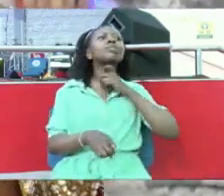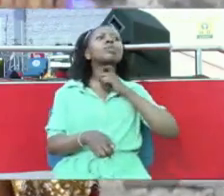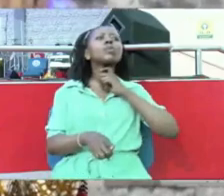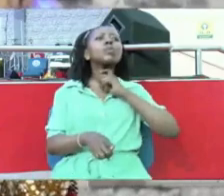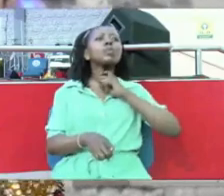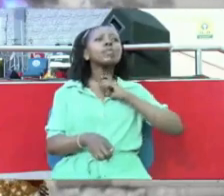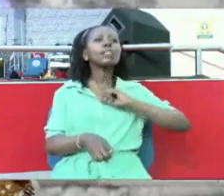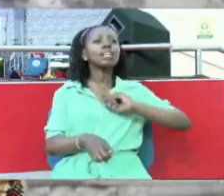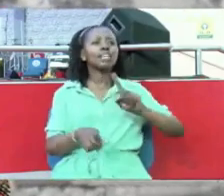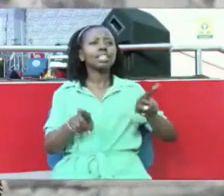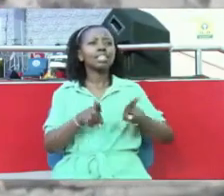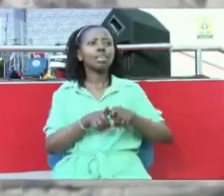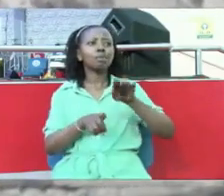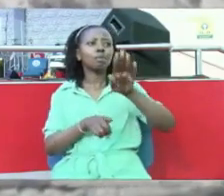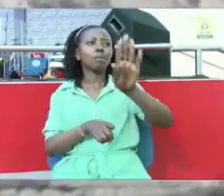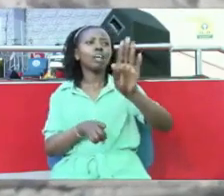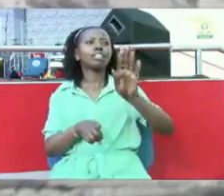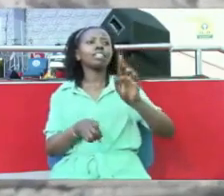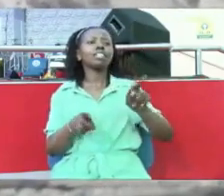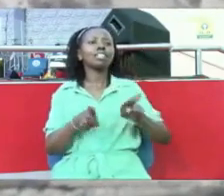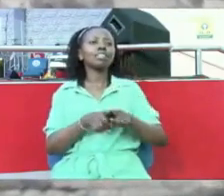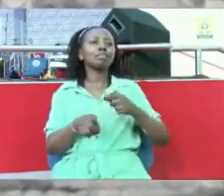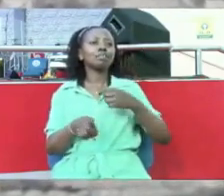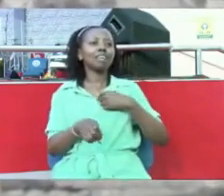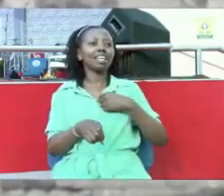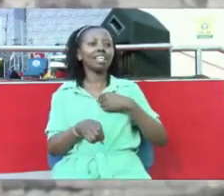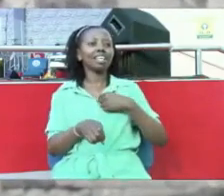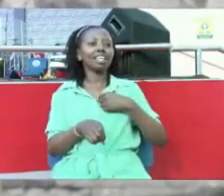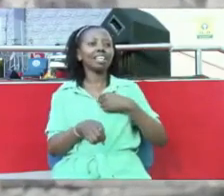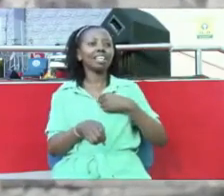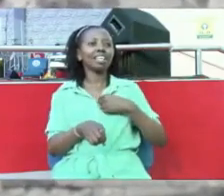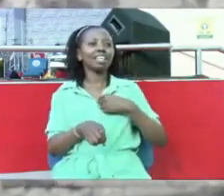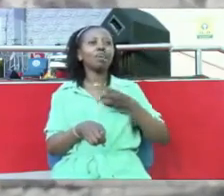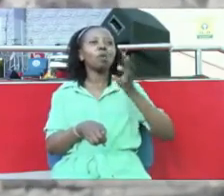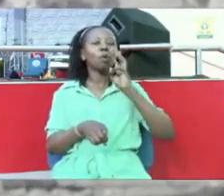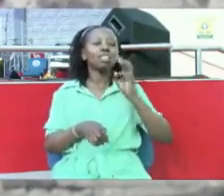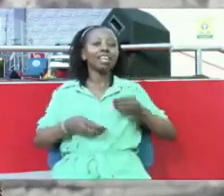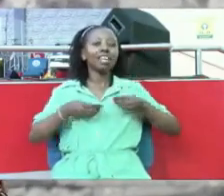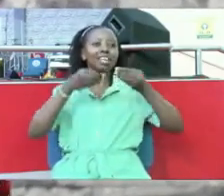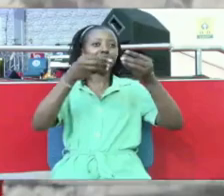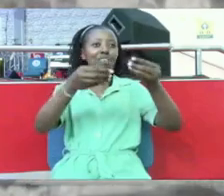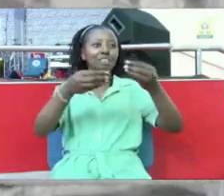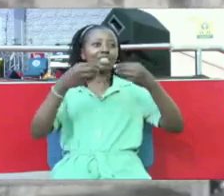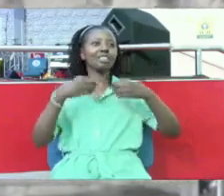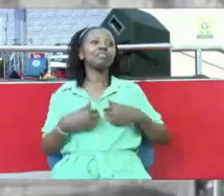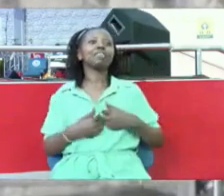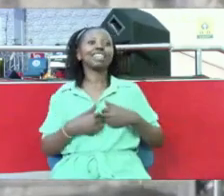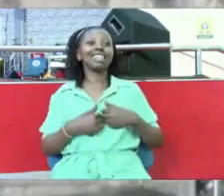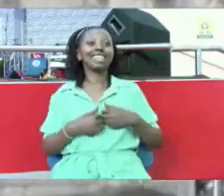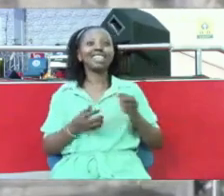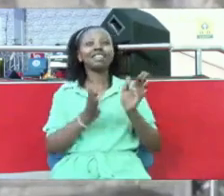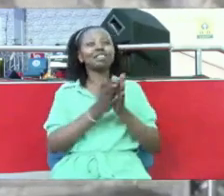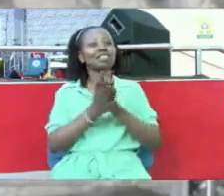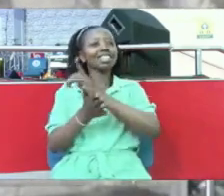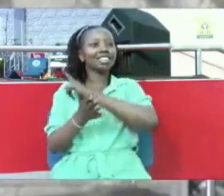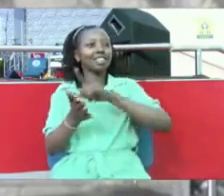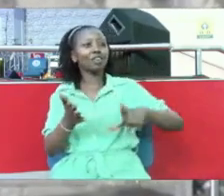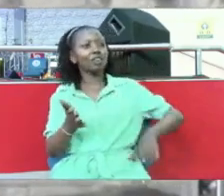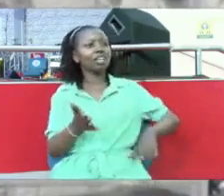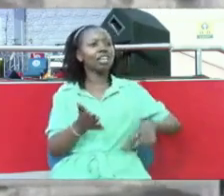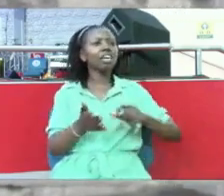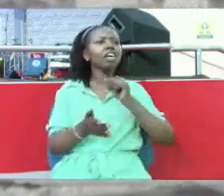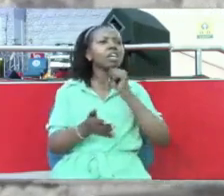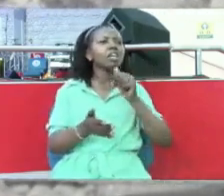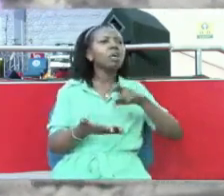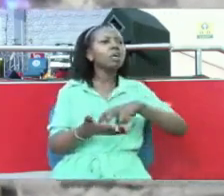my thirst. Ni kusema ya kwamba pia anaweza kukutana na kiu chako. Praise the name of the Lord. That doesn't mean that you